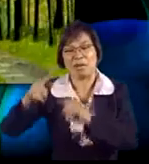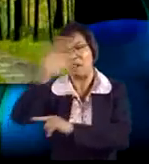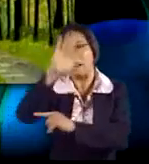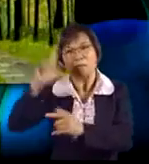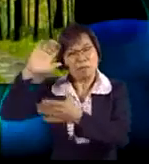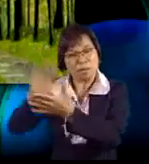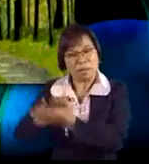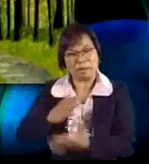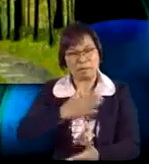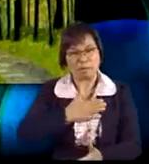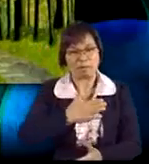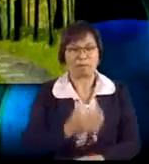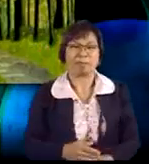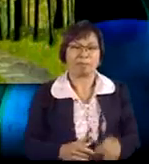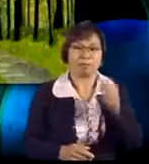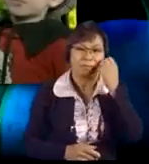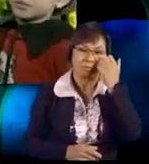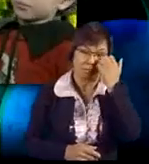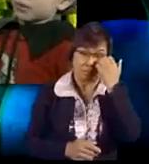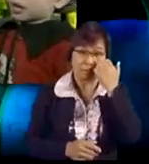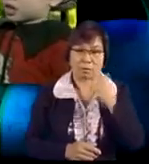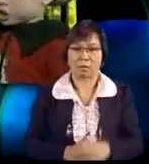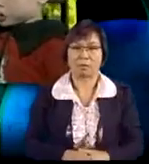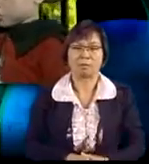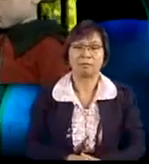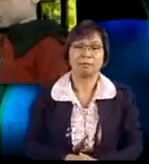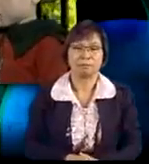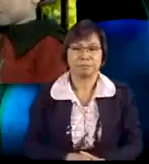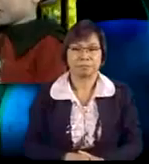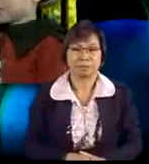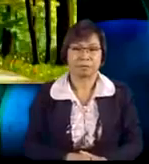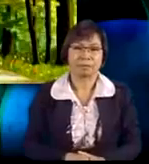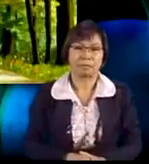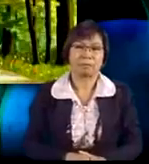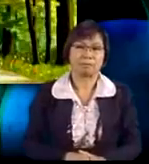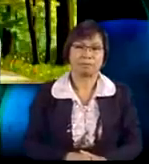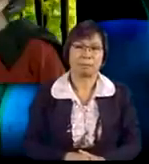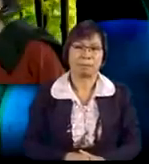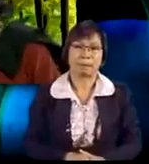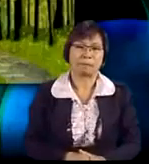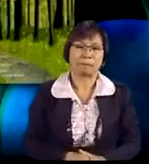teacher. My friends will never believe that my teacher is smaller than me.